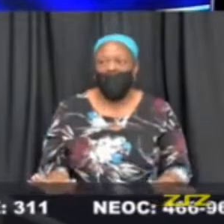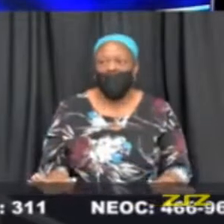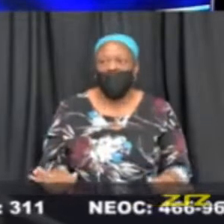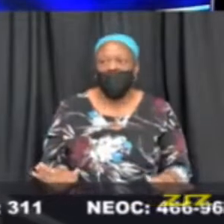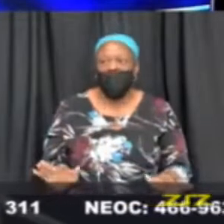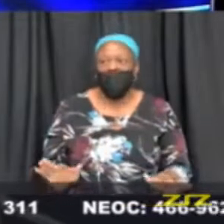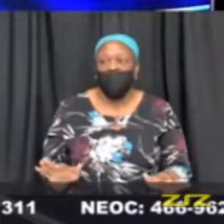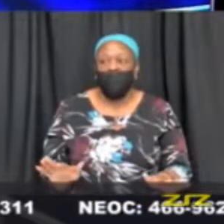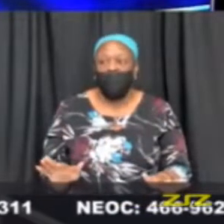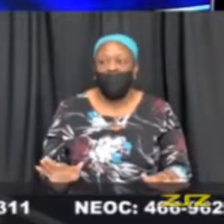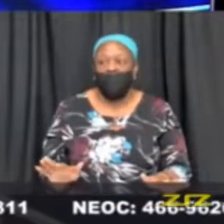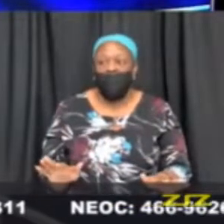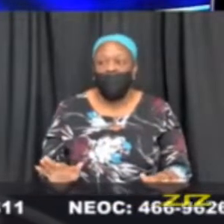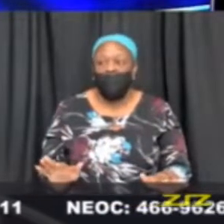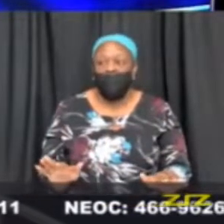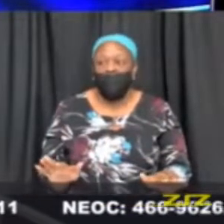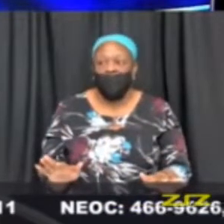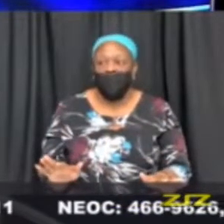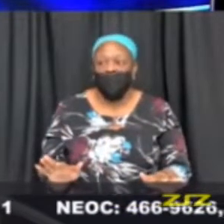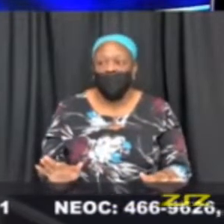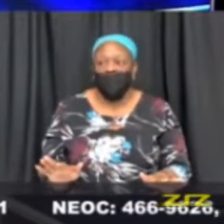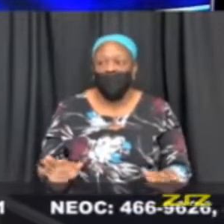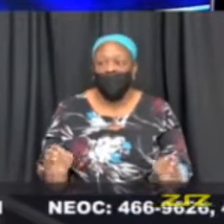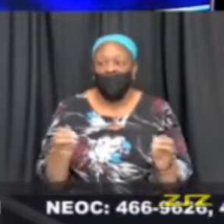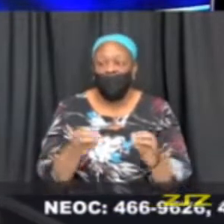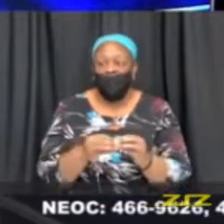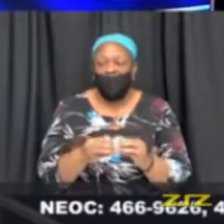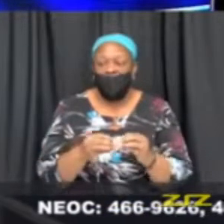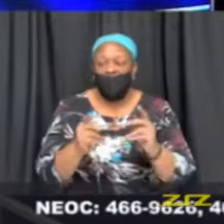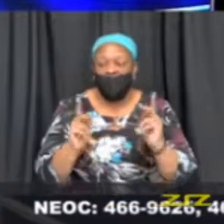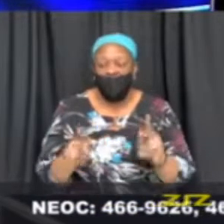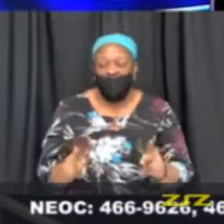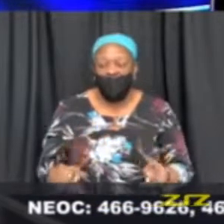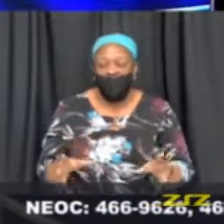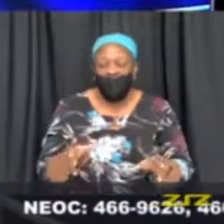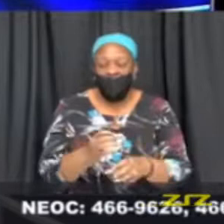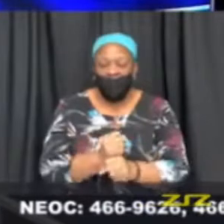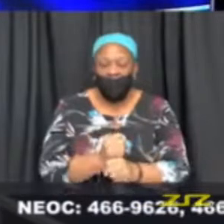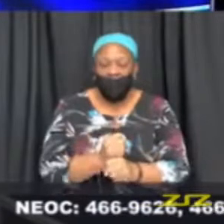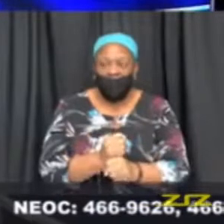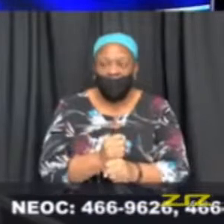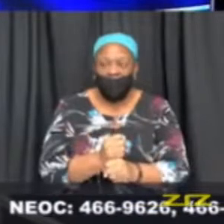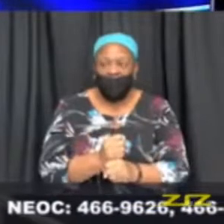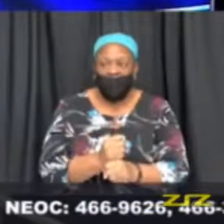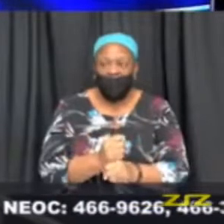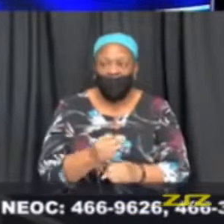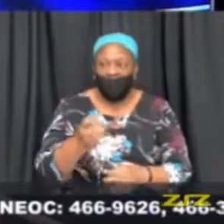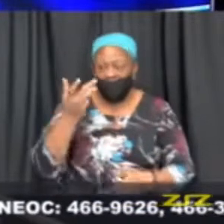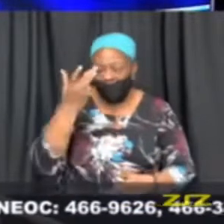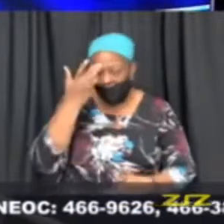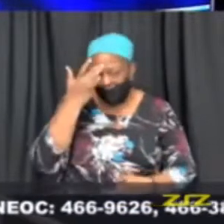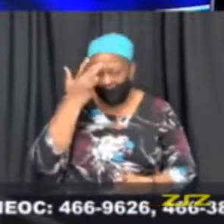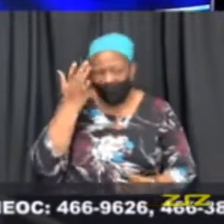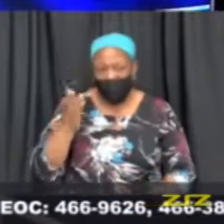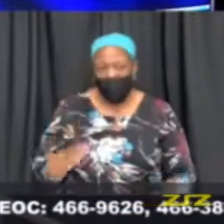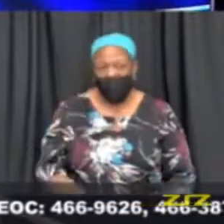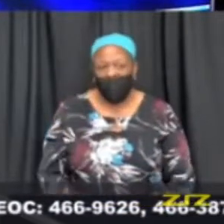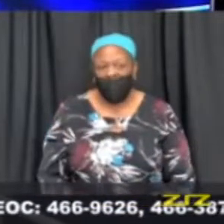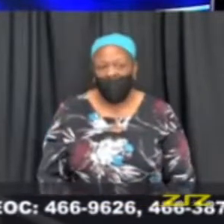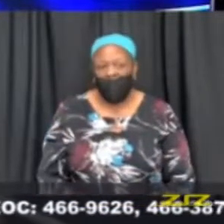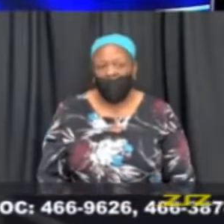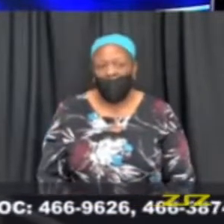weeks as infections surge. How is this if they are at herd